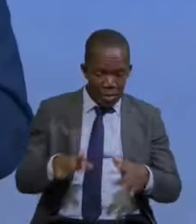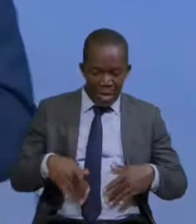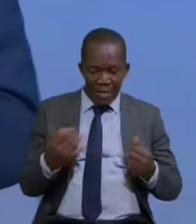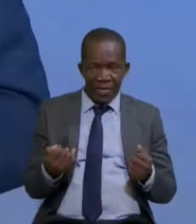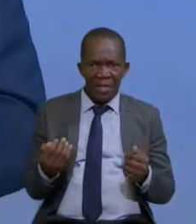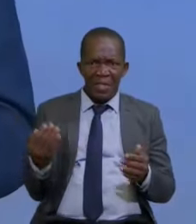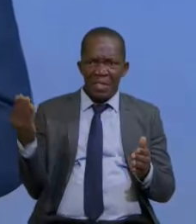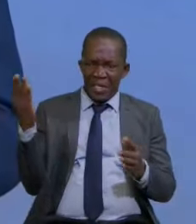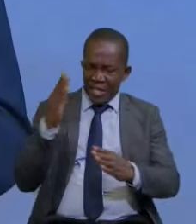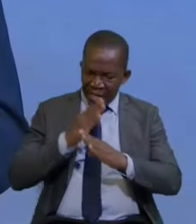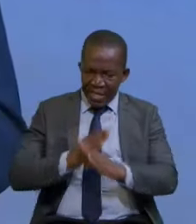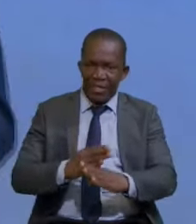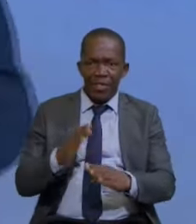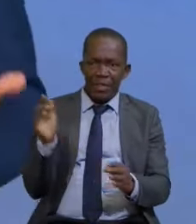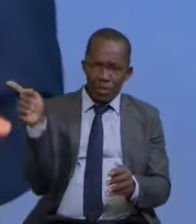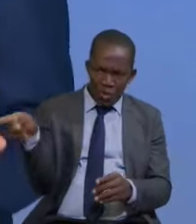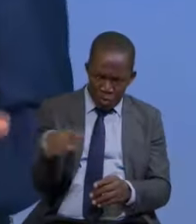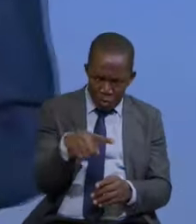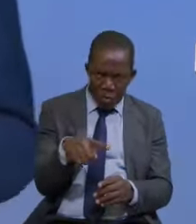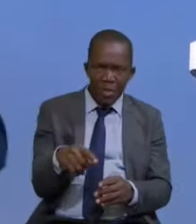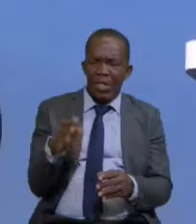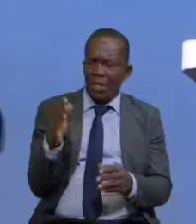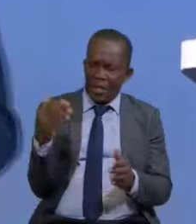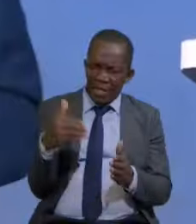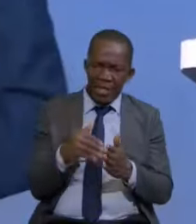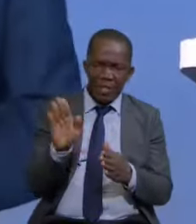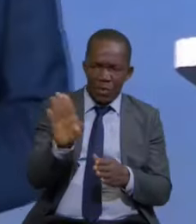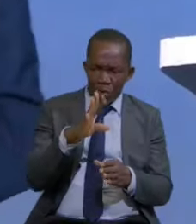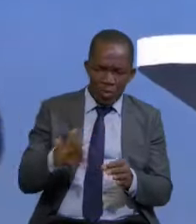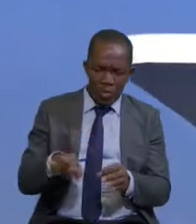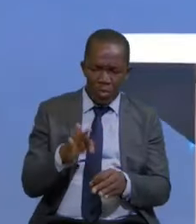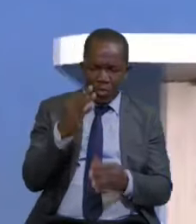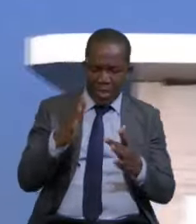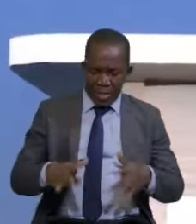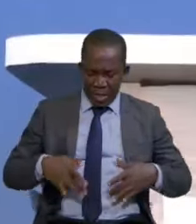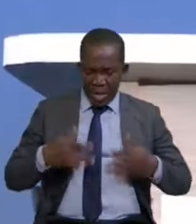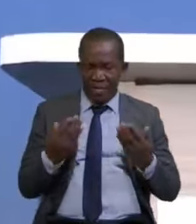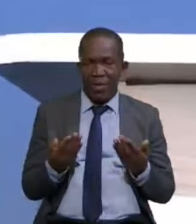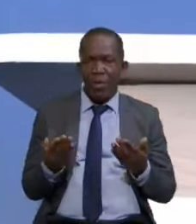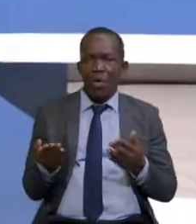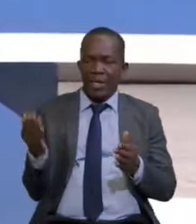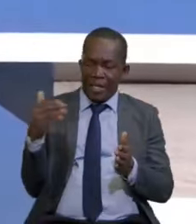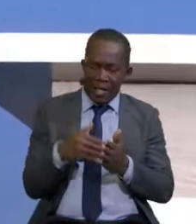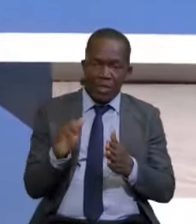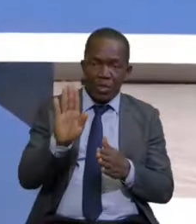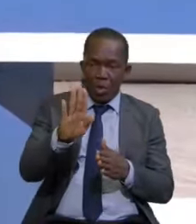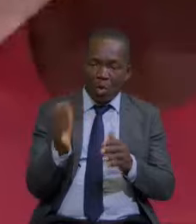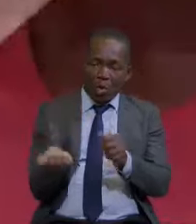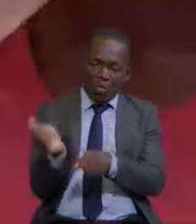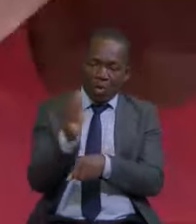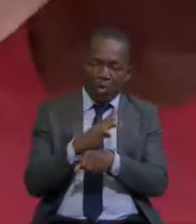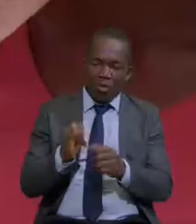against your spiritual life, against your overcoming life, he puts down every